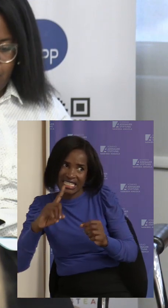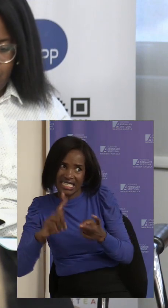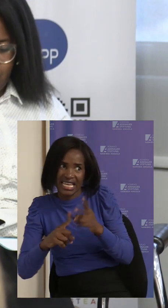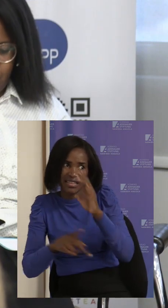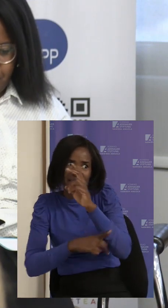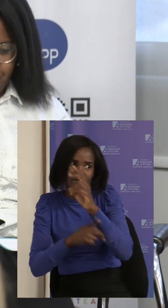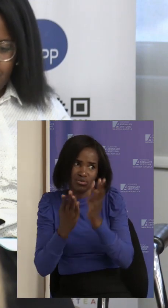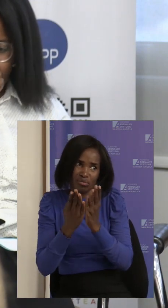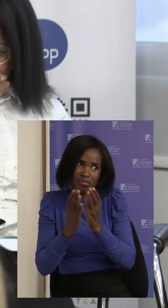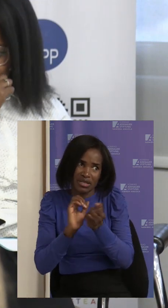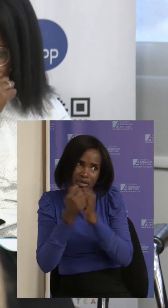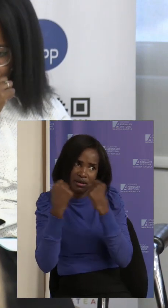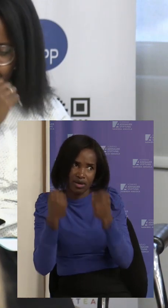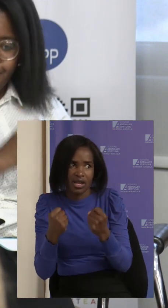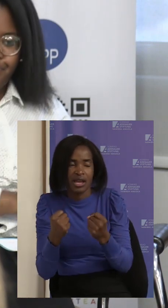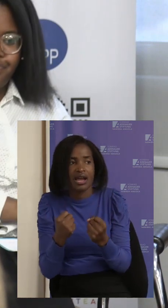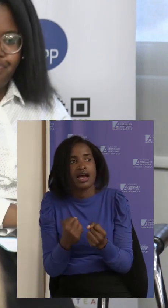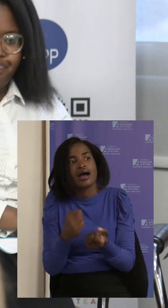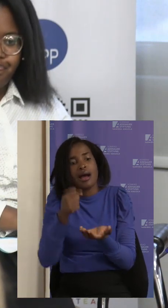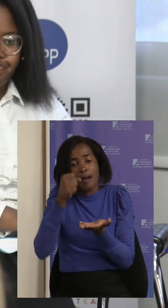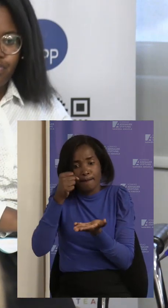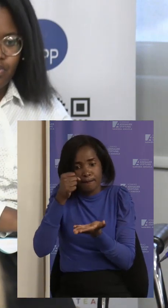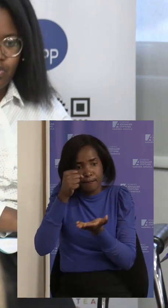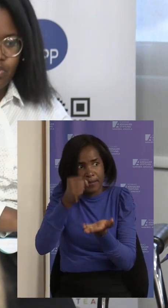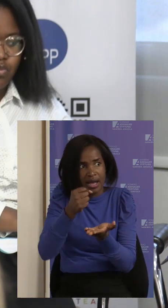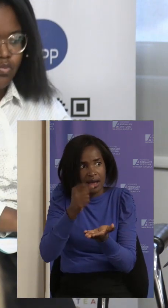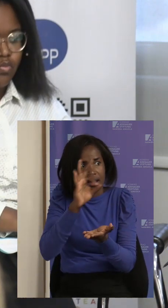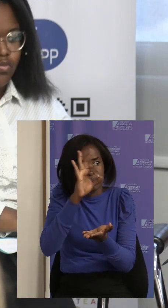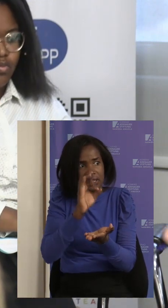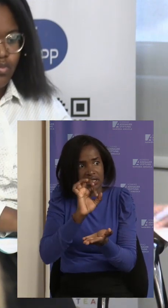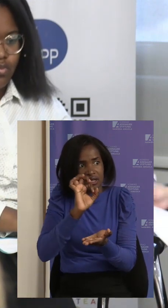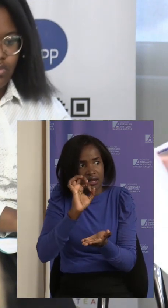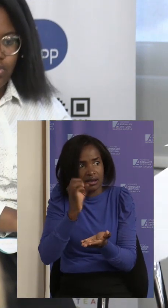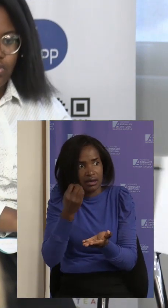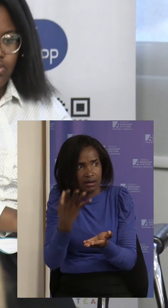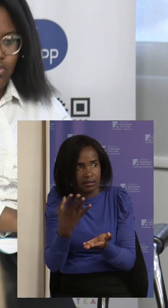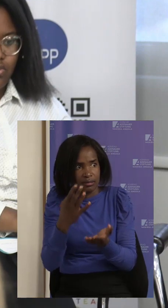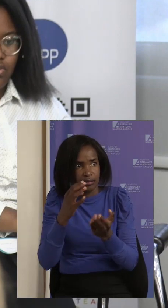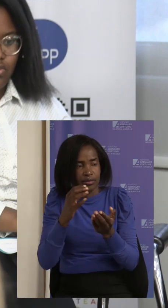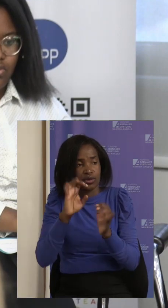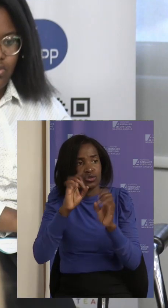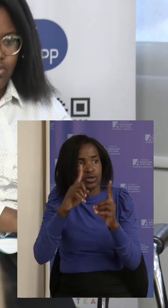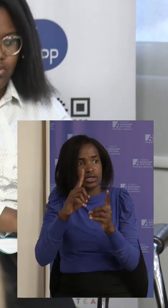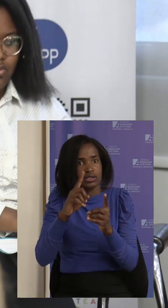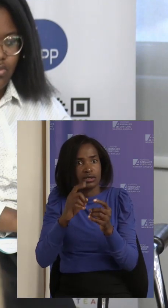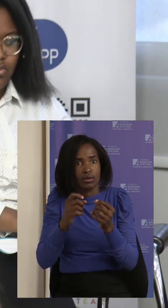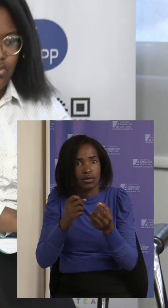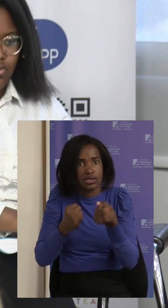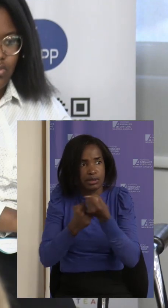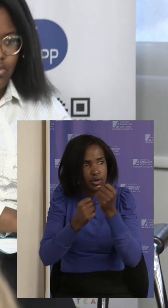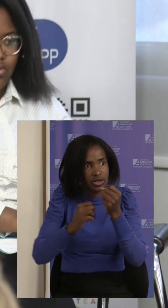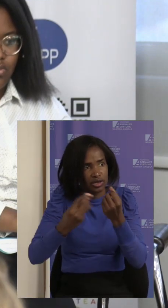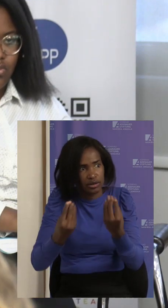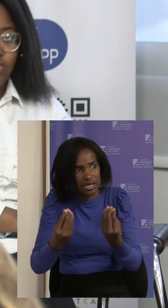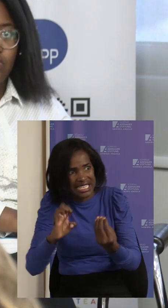pre-primary, how much goes actually of the national budget, that's now the education budget, to these sectors.